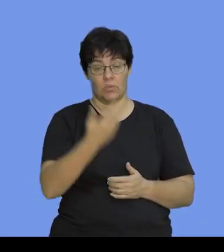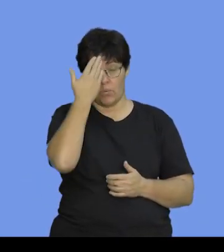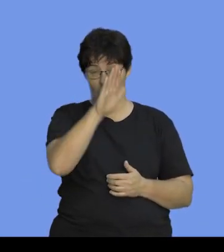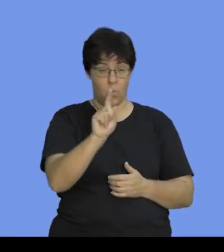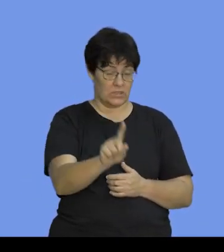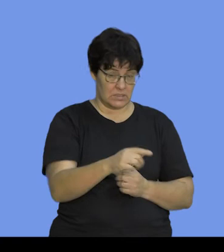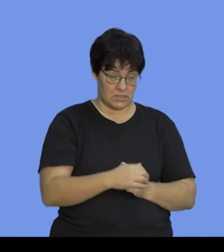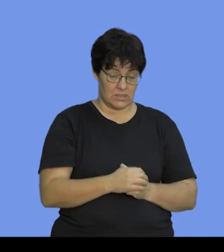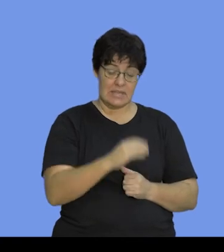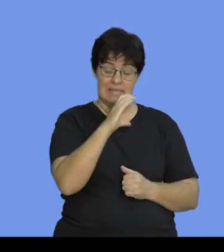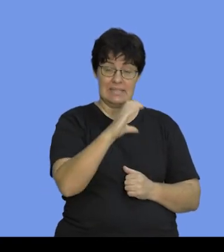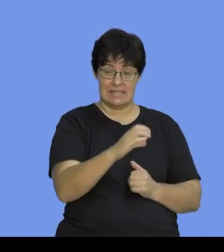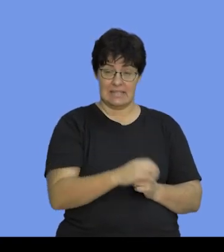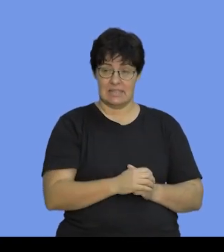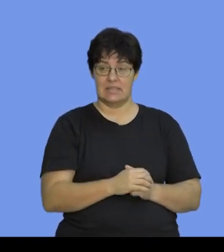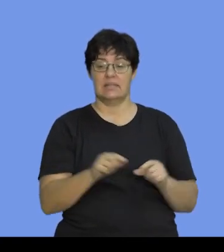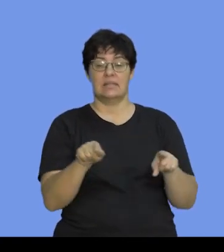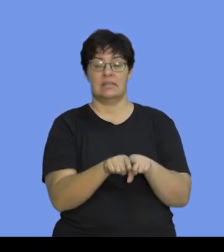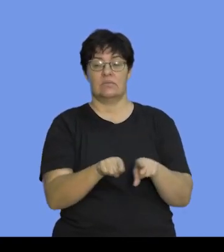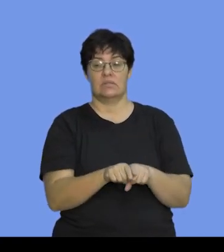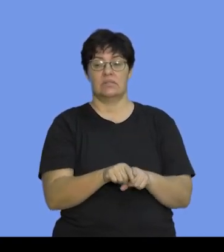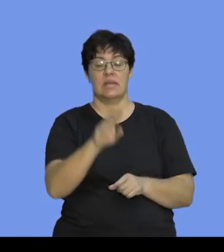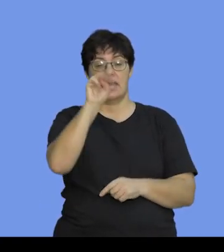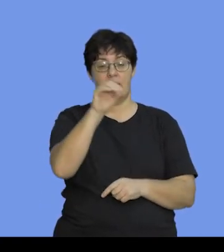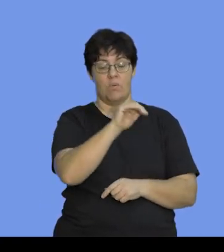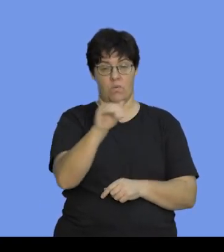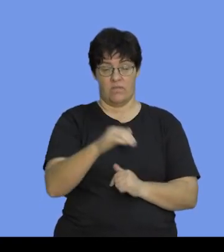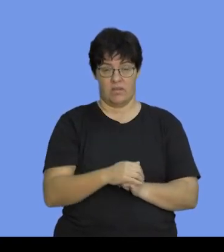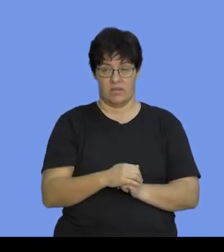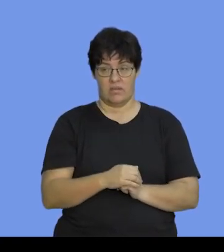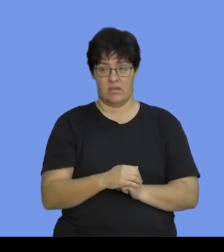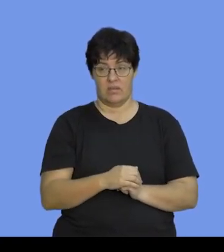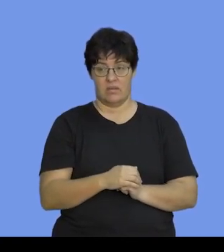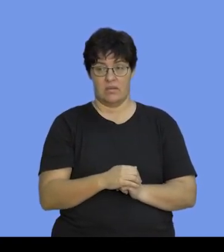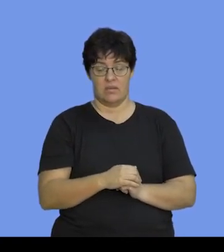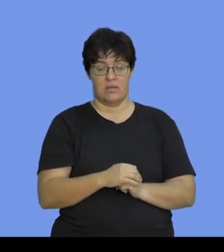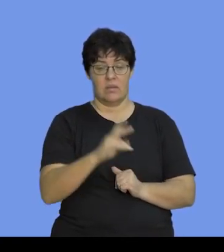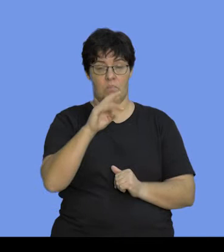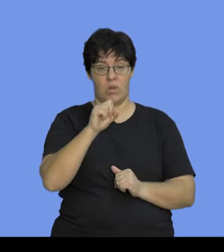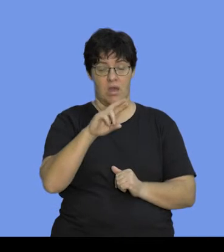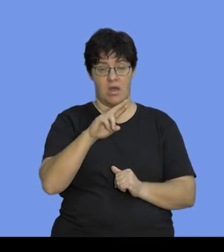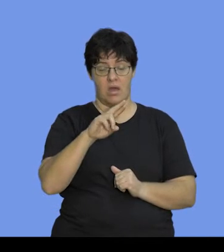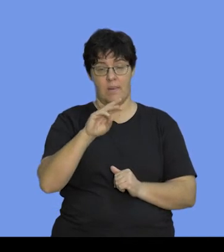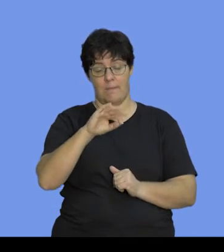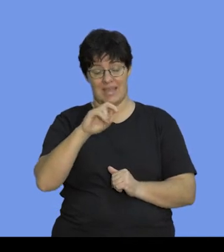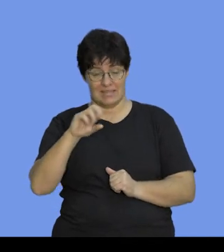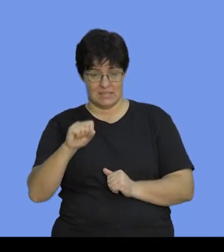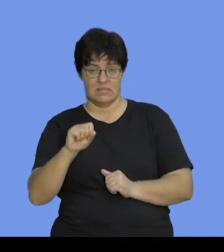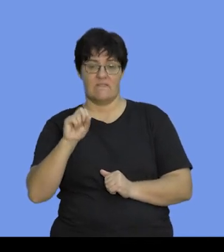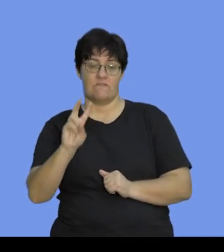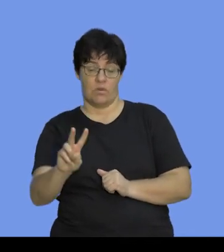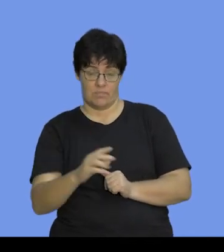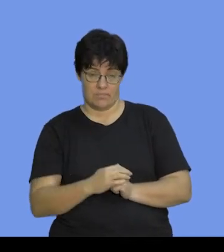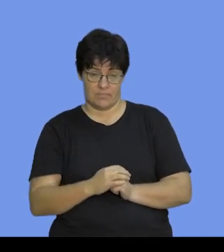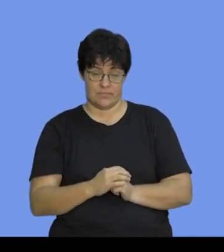know that concentration is equals to mass over molar mass times volume, okay? So